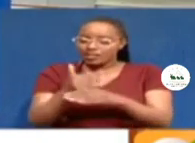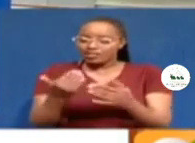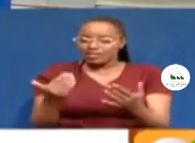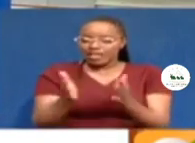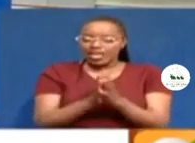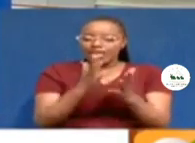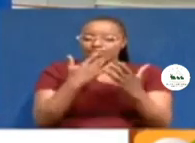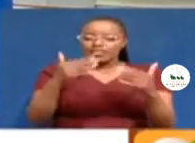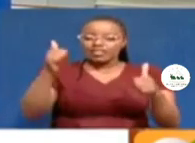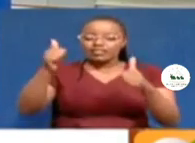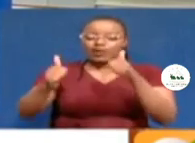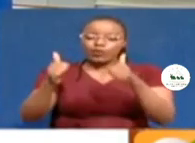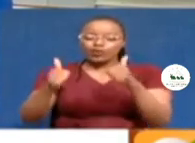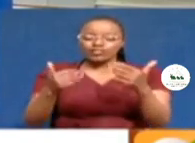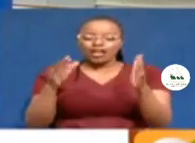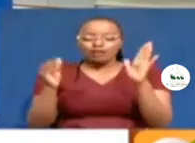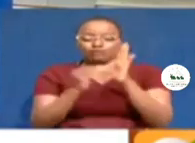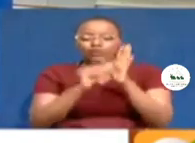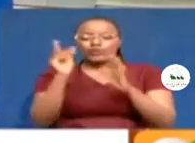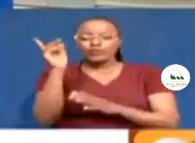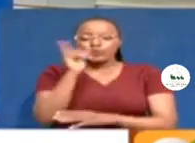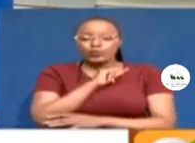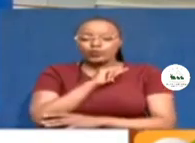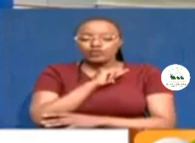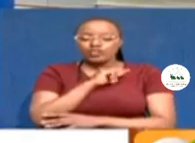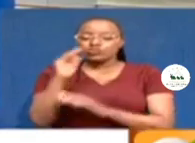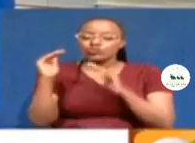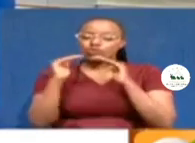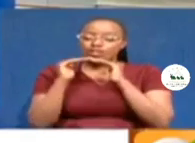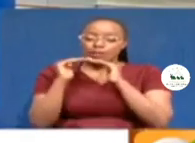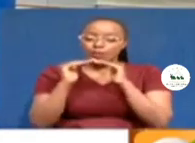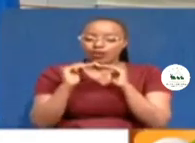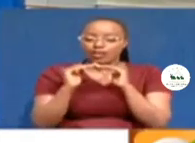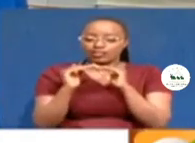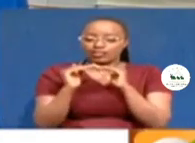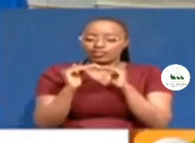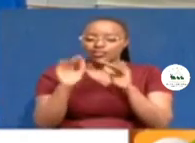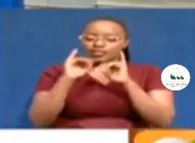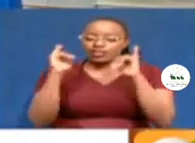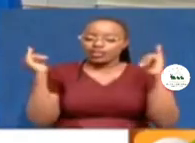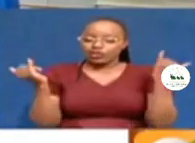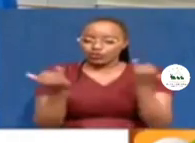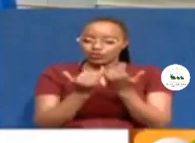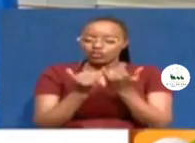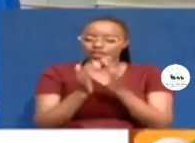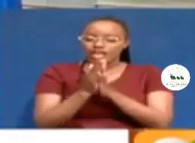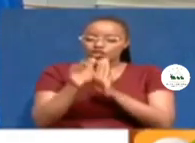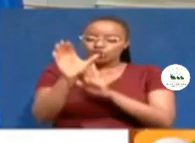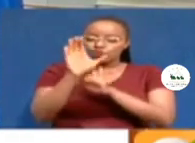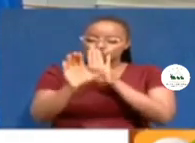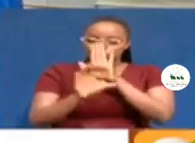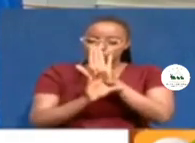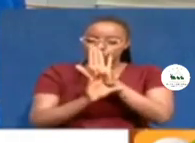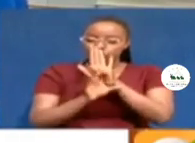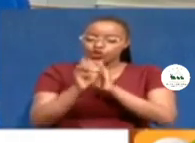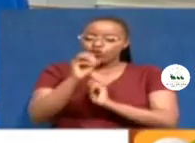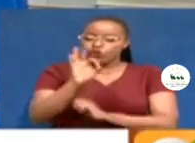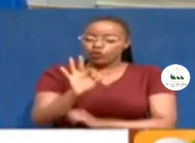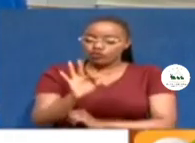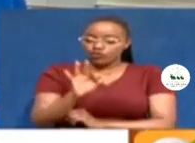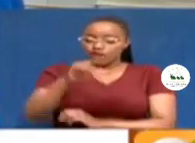and things that pertain to democratic institution and constitution